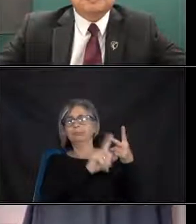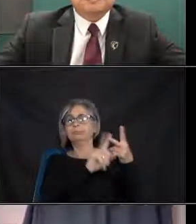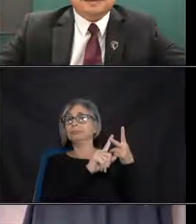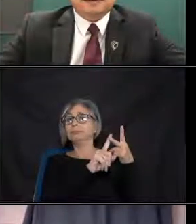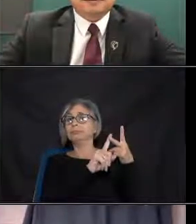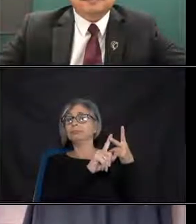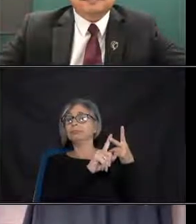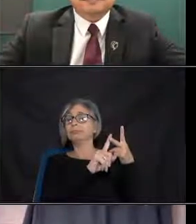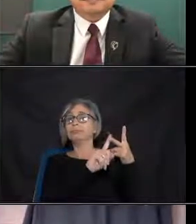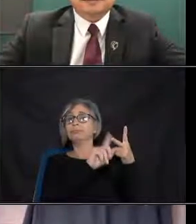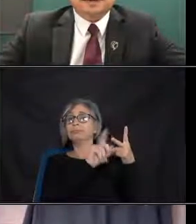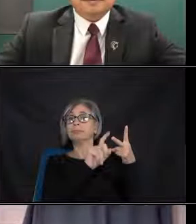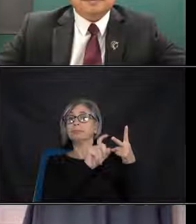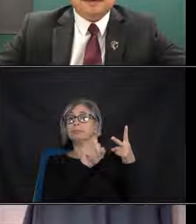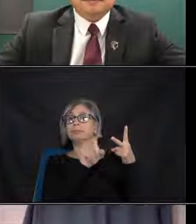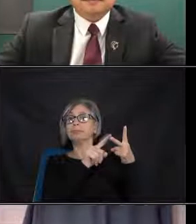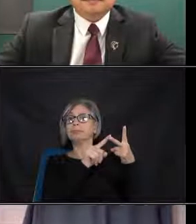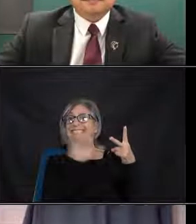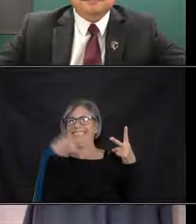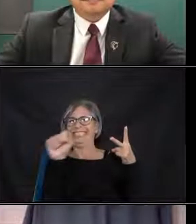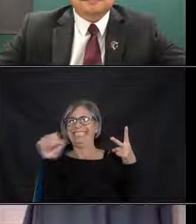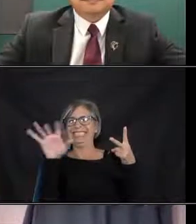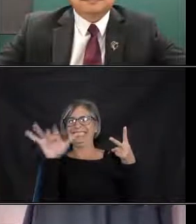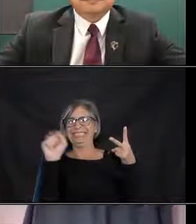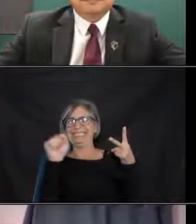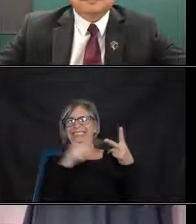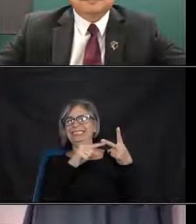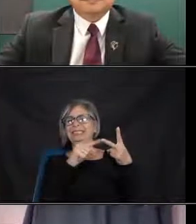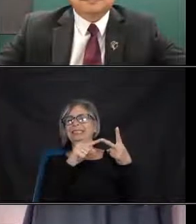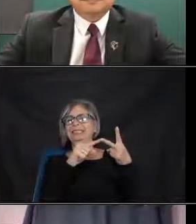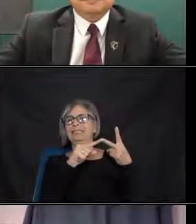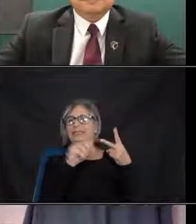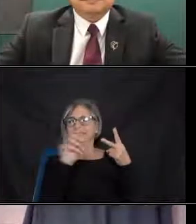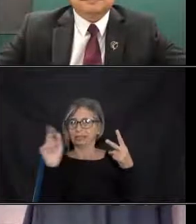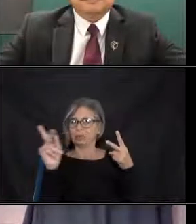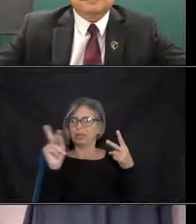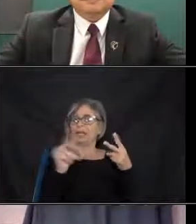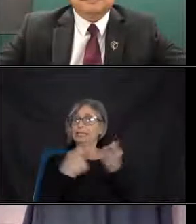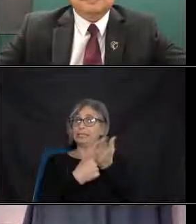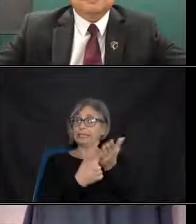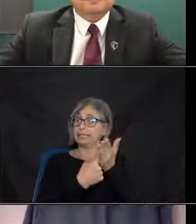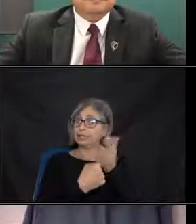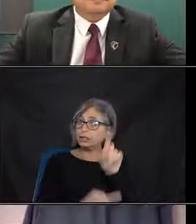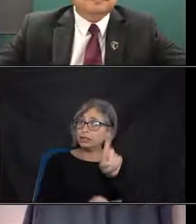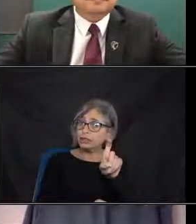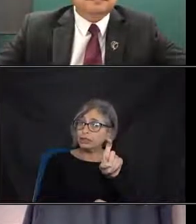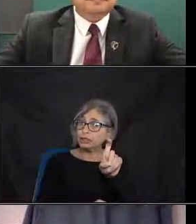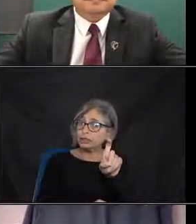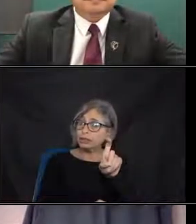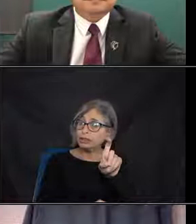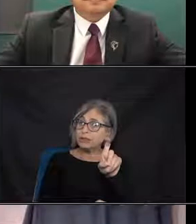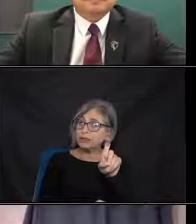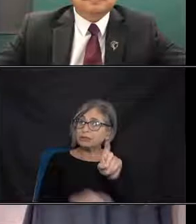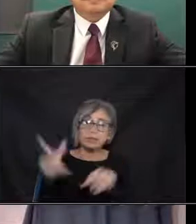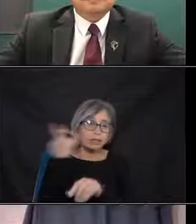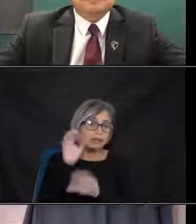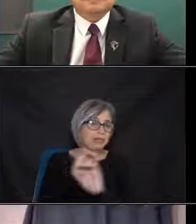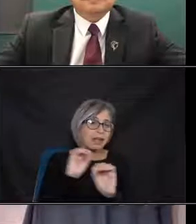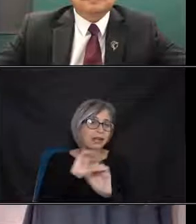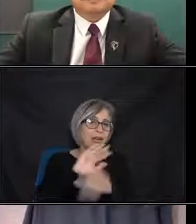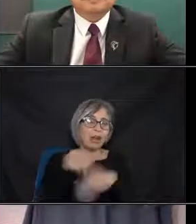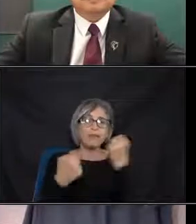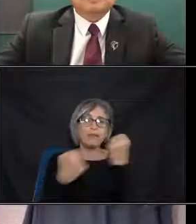moved. Is there a second? Yes, right. Second. Is there a discussion? Seeing none, all those in